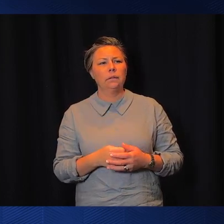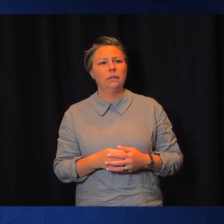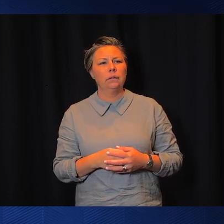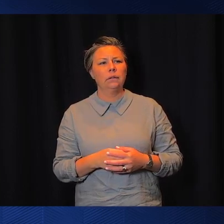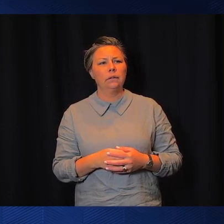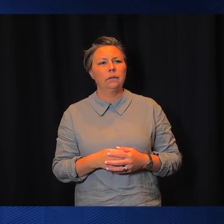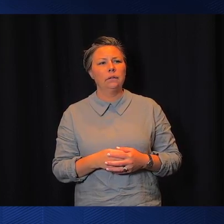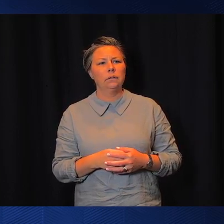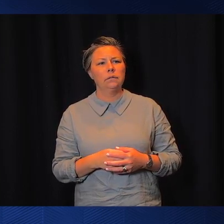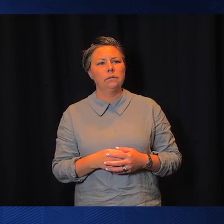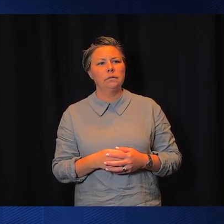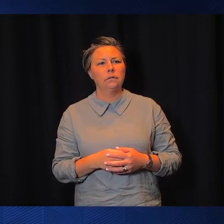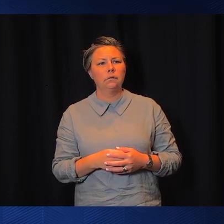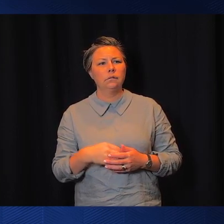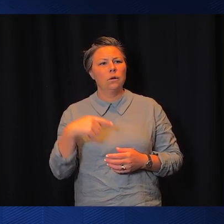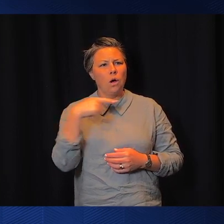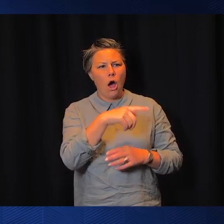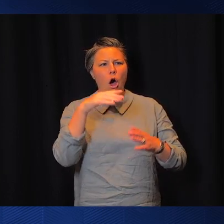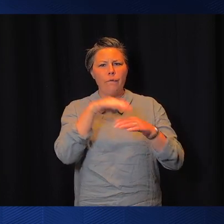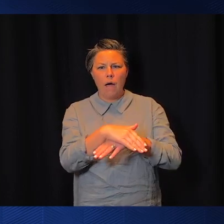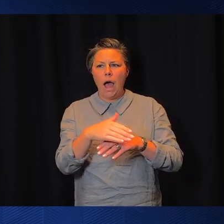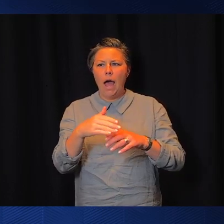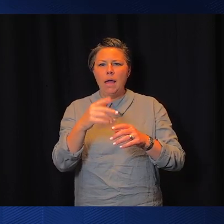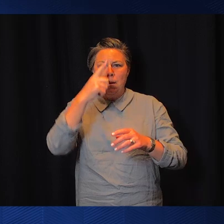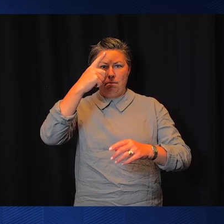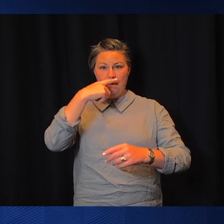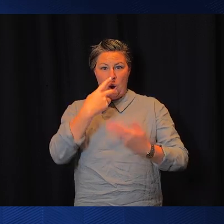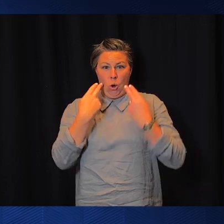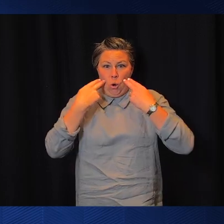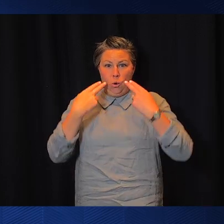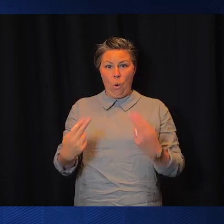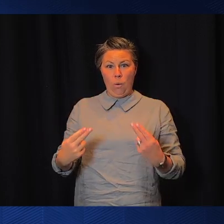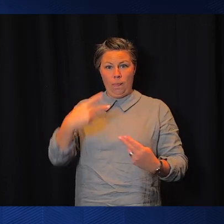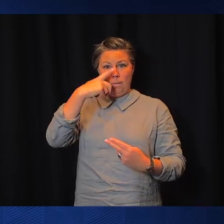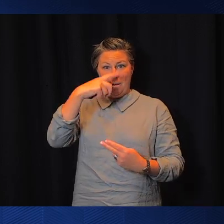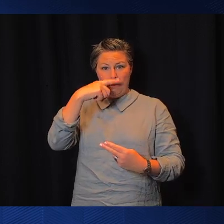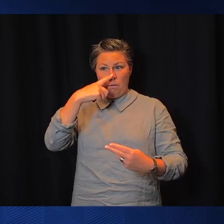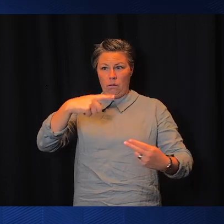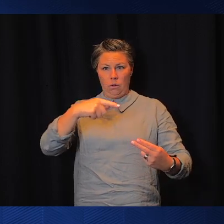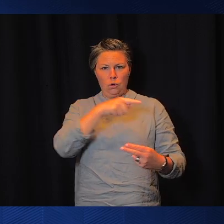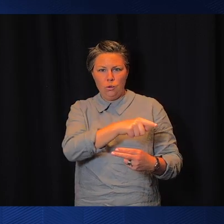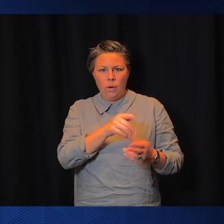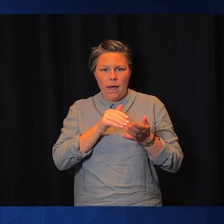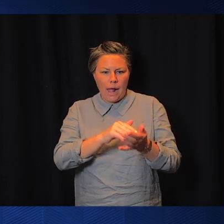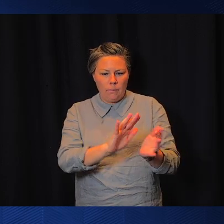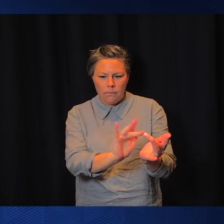regional role and how to connect civil society in a regional way. So I'd love to hear some of your stories. Thank